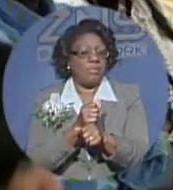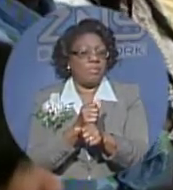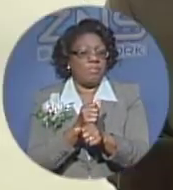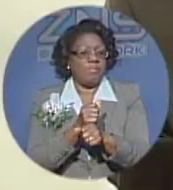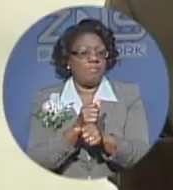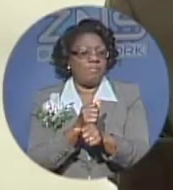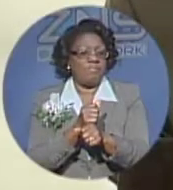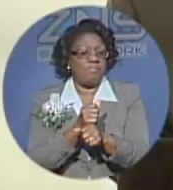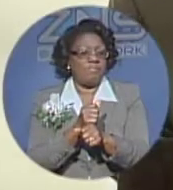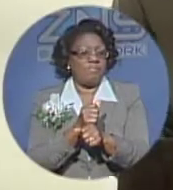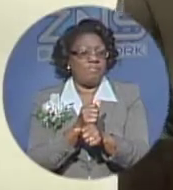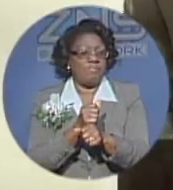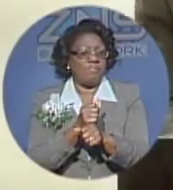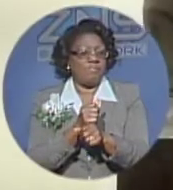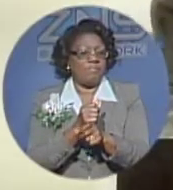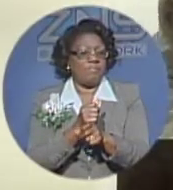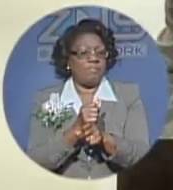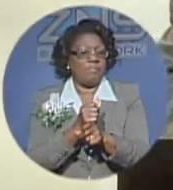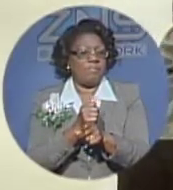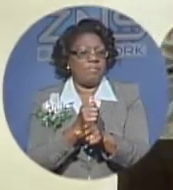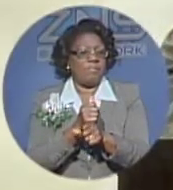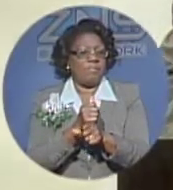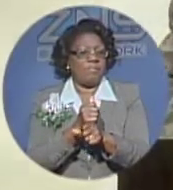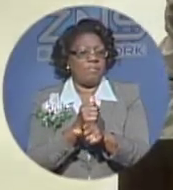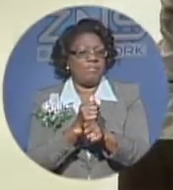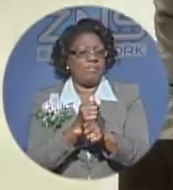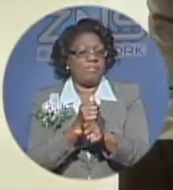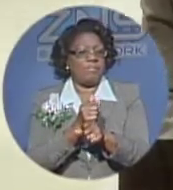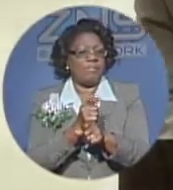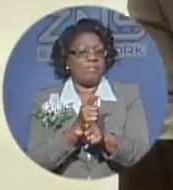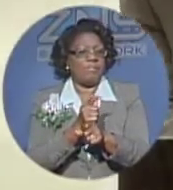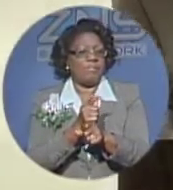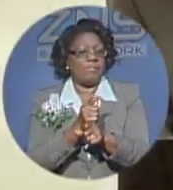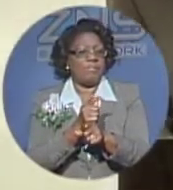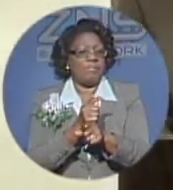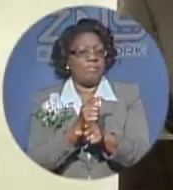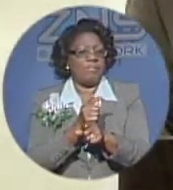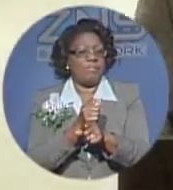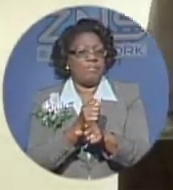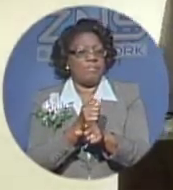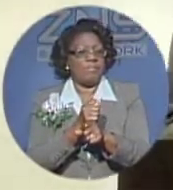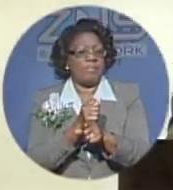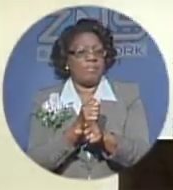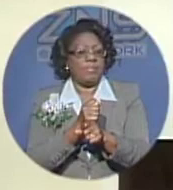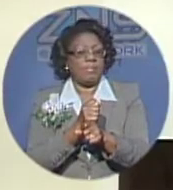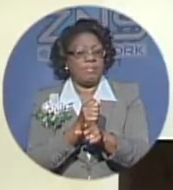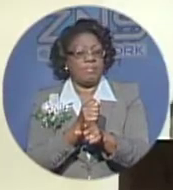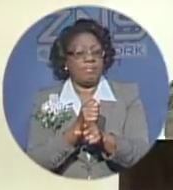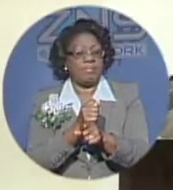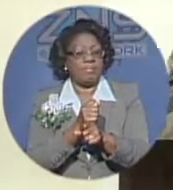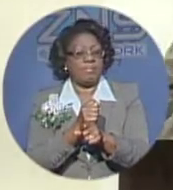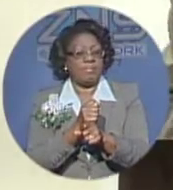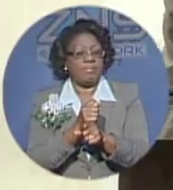is not only essential, but critical. Whether you are an emergency medical services technician,